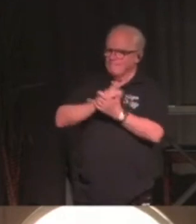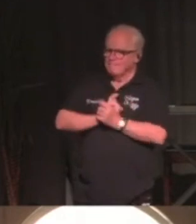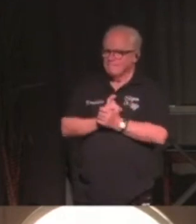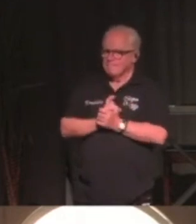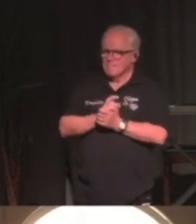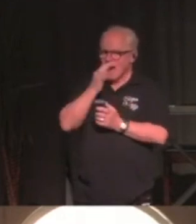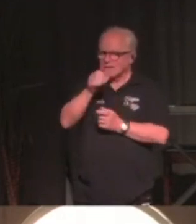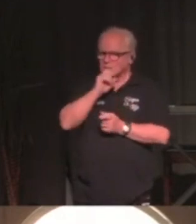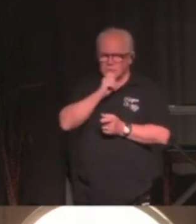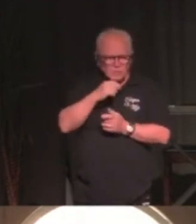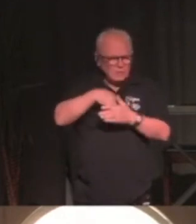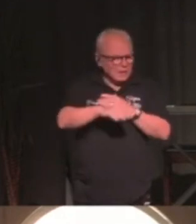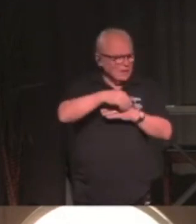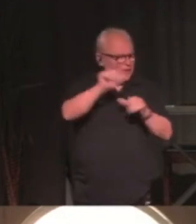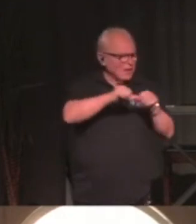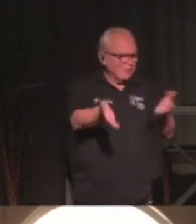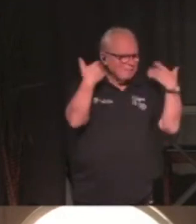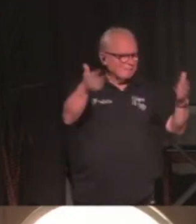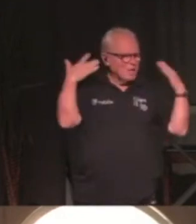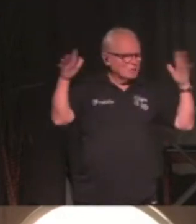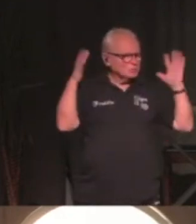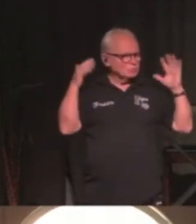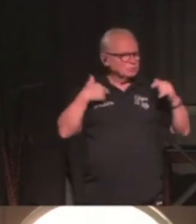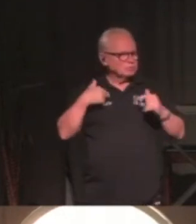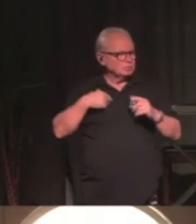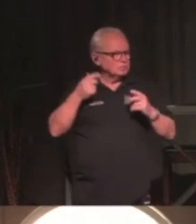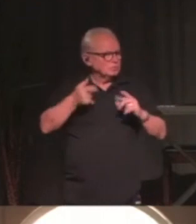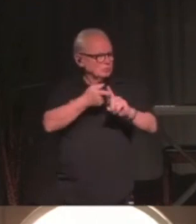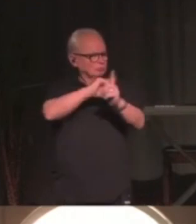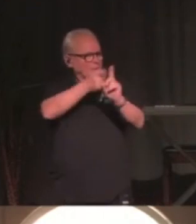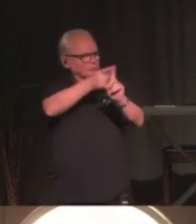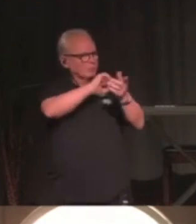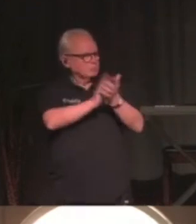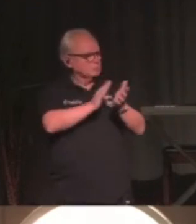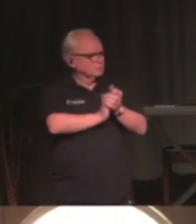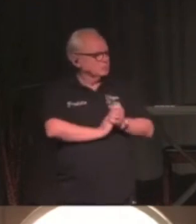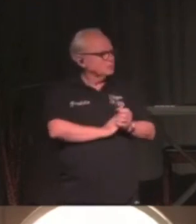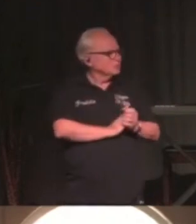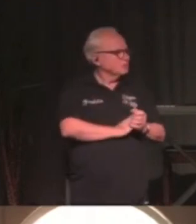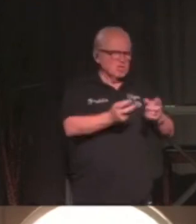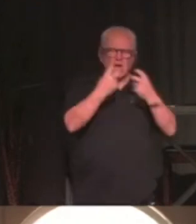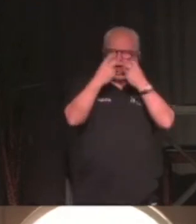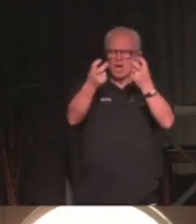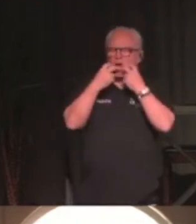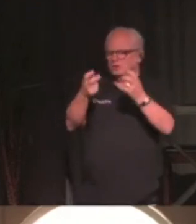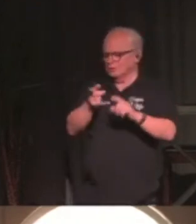Is there anybody in here today? Come on, give me a hand here. Come on. I didn't mean to clap. I meant to shout